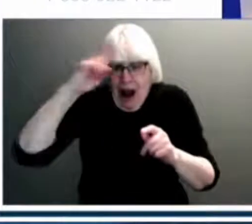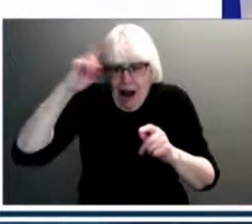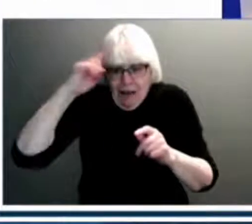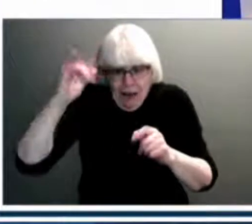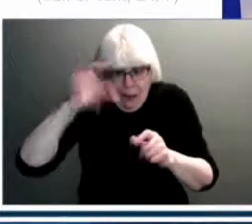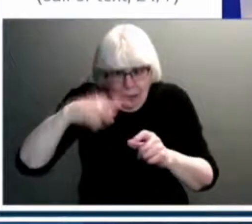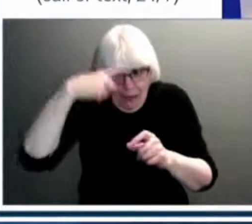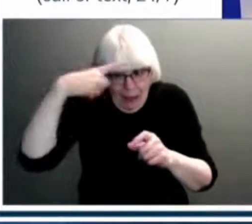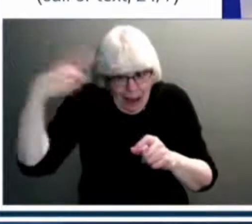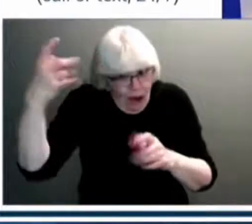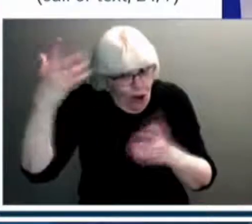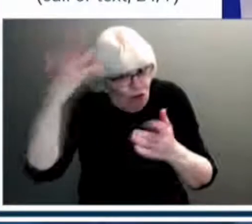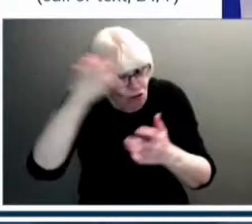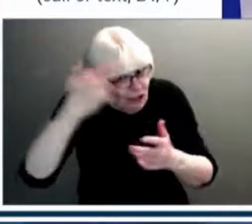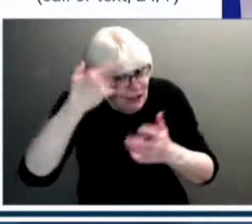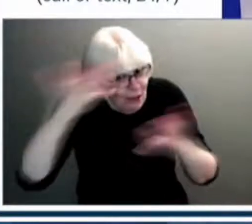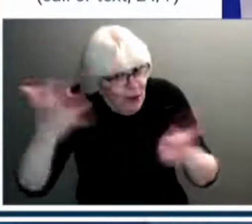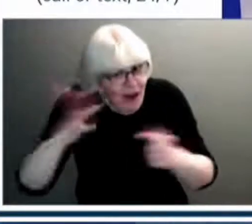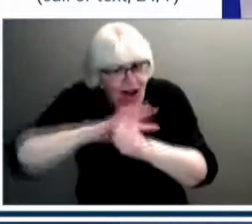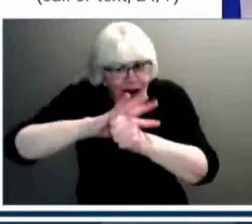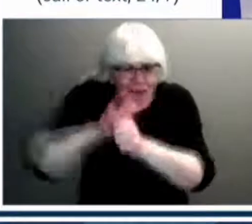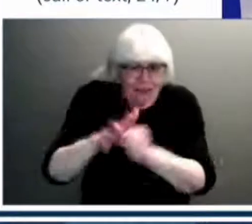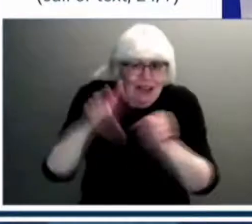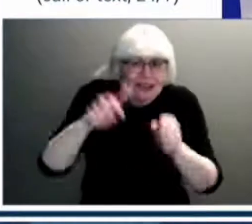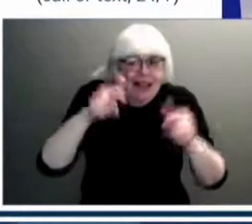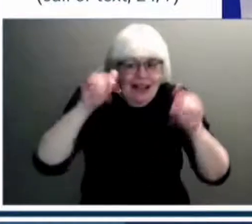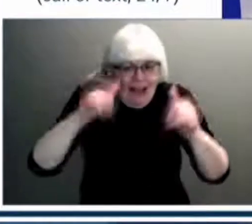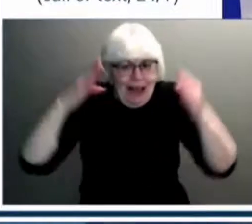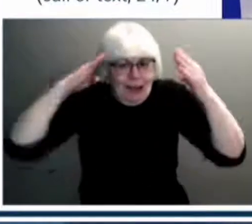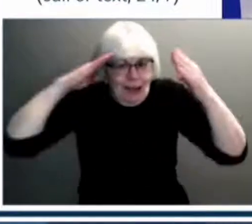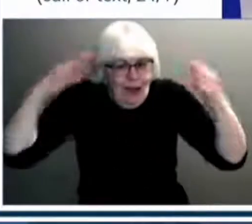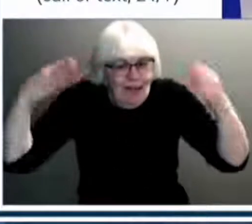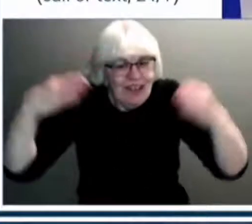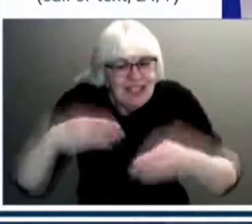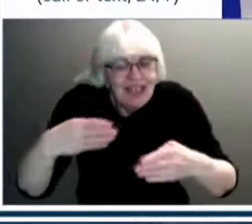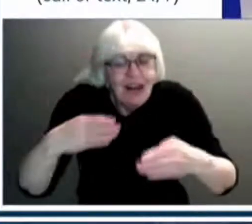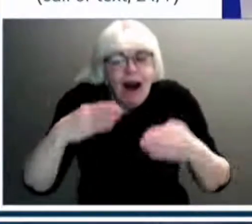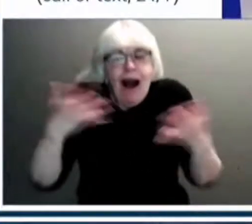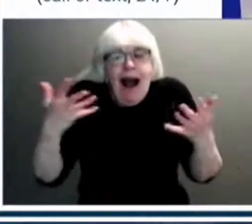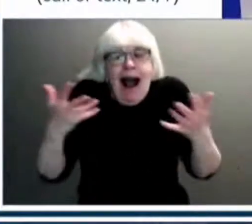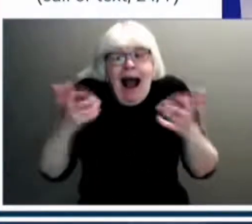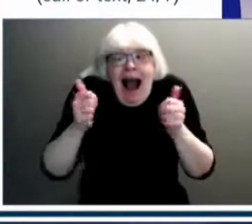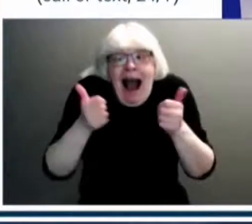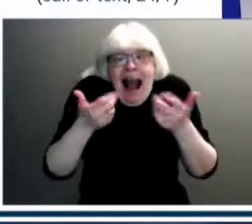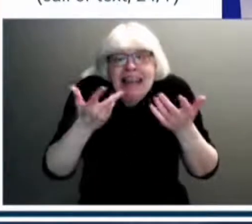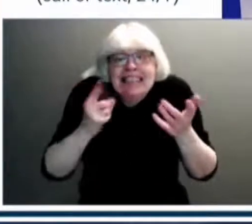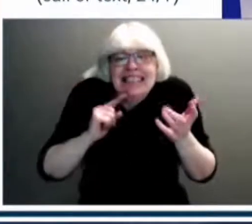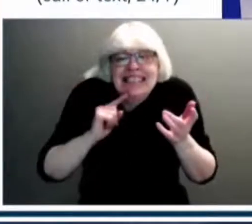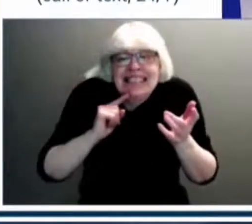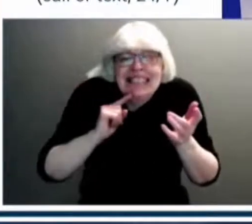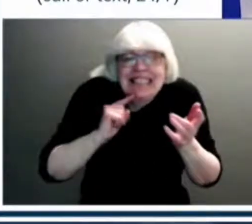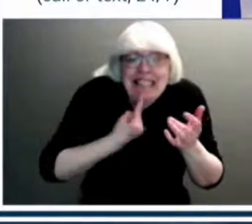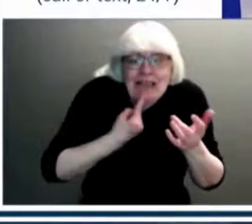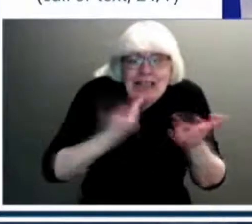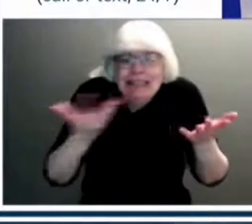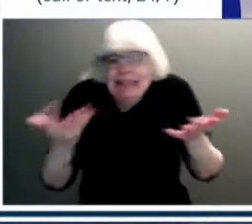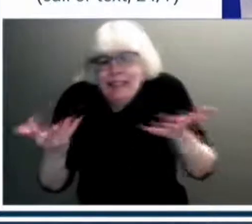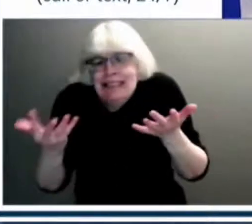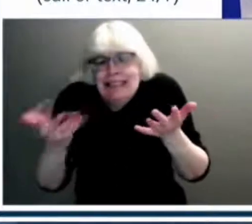we've focused on the severity of the illness to the point that it causes somebody to require hospitalization.